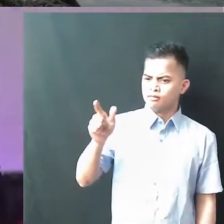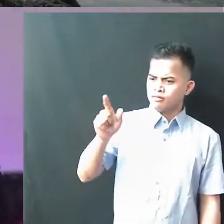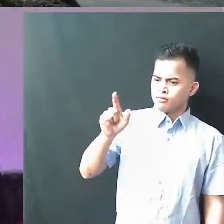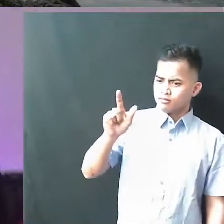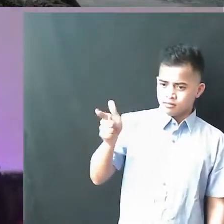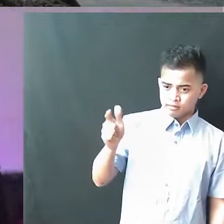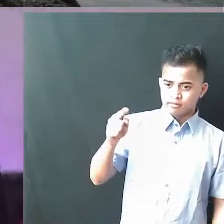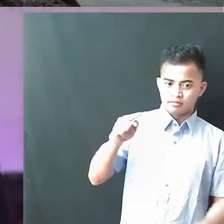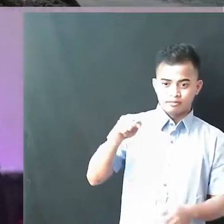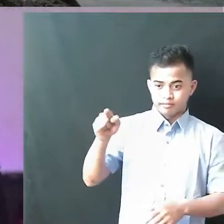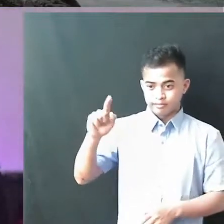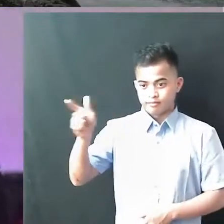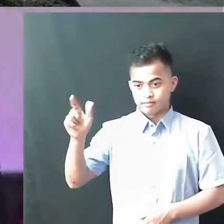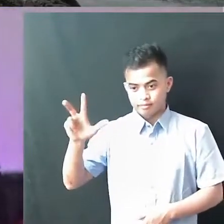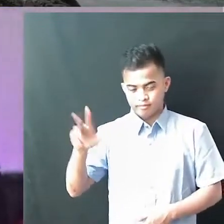23.